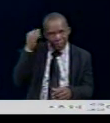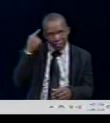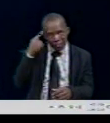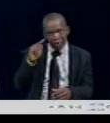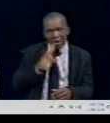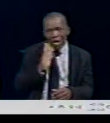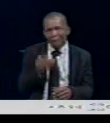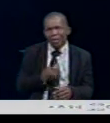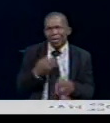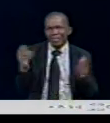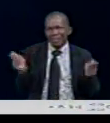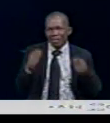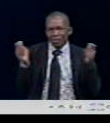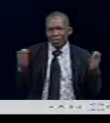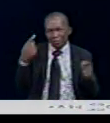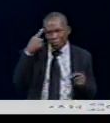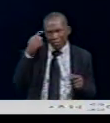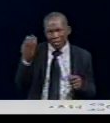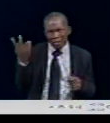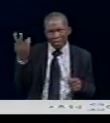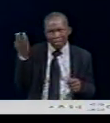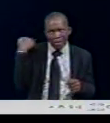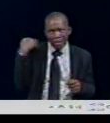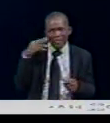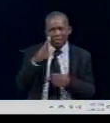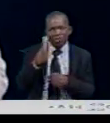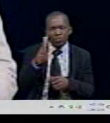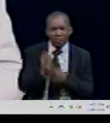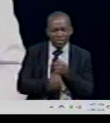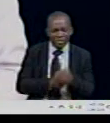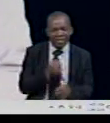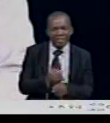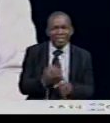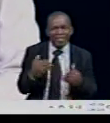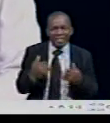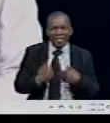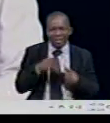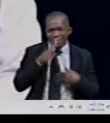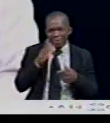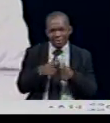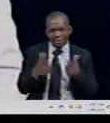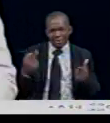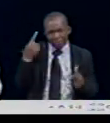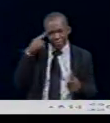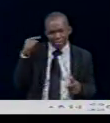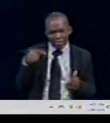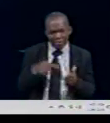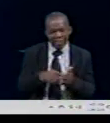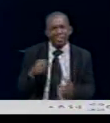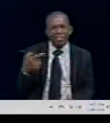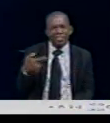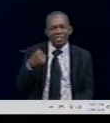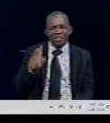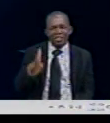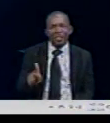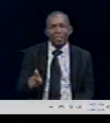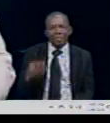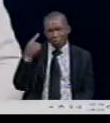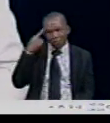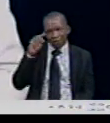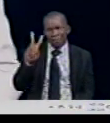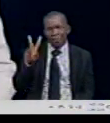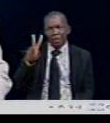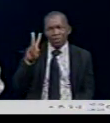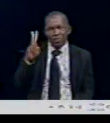past 2 years had been great for GCK. The past